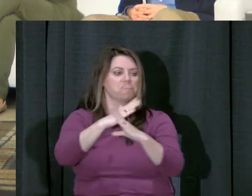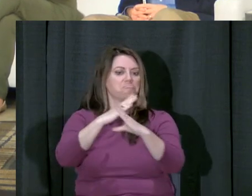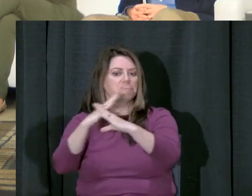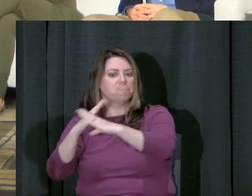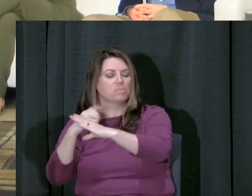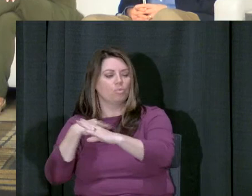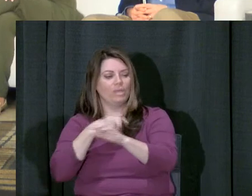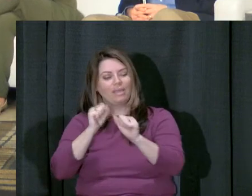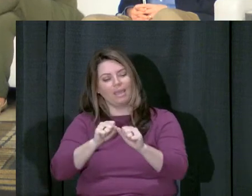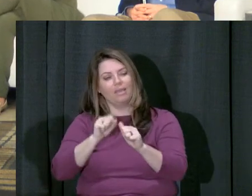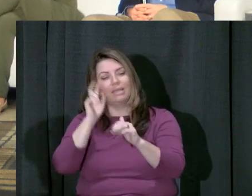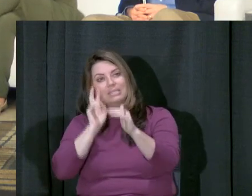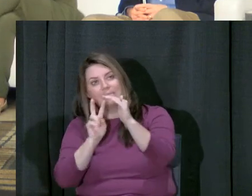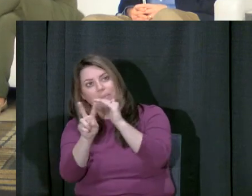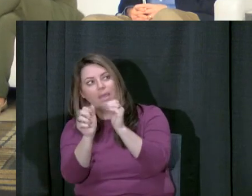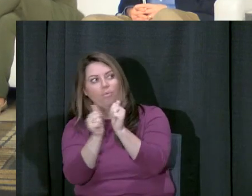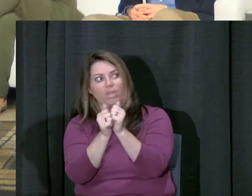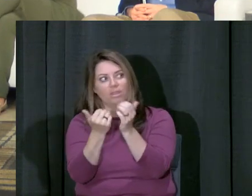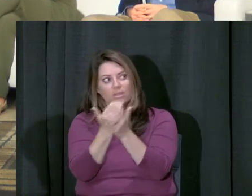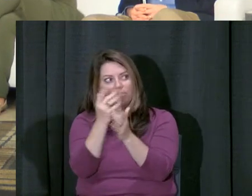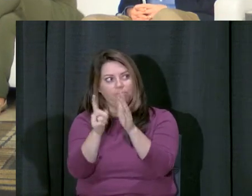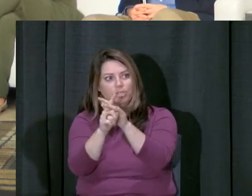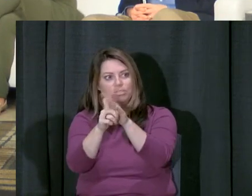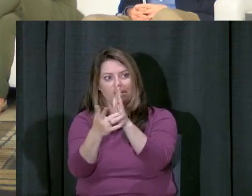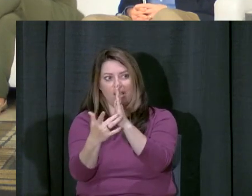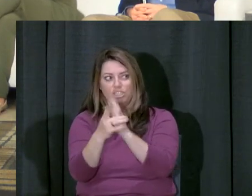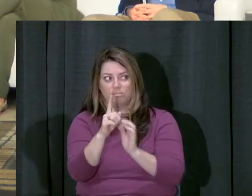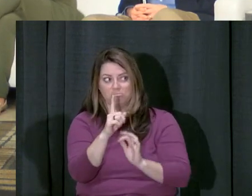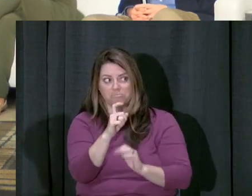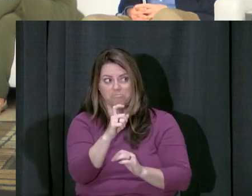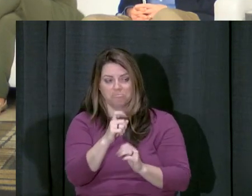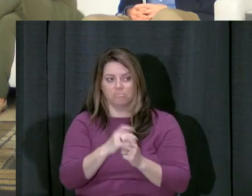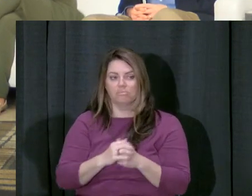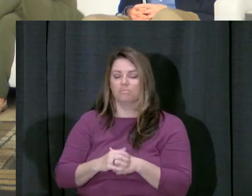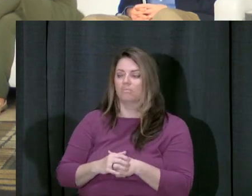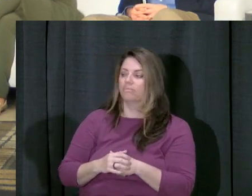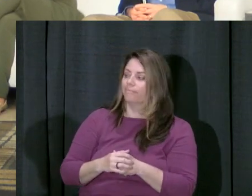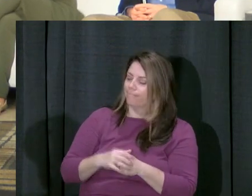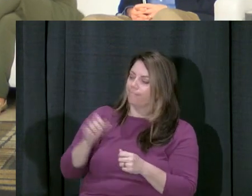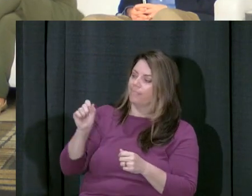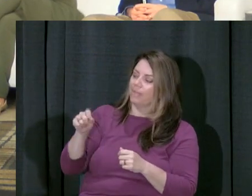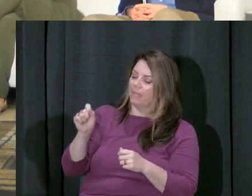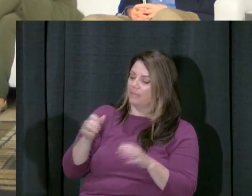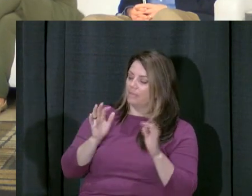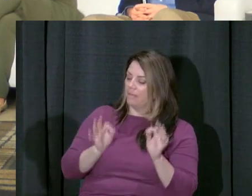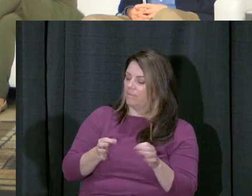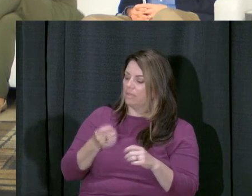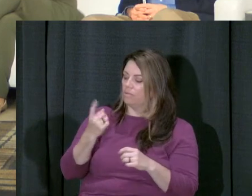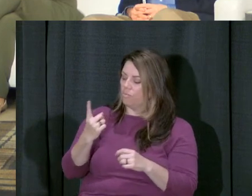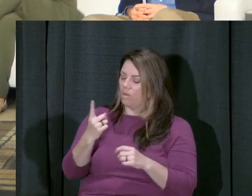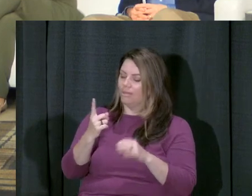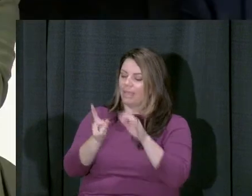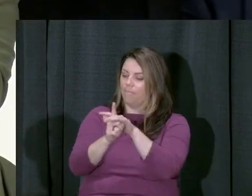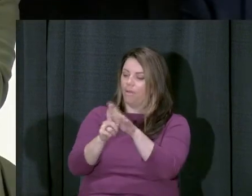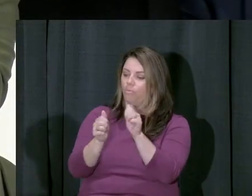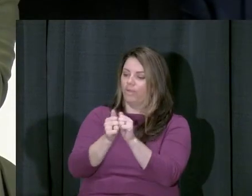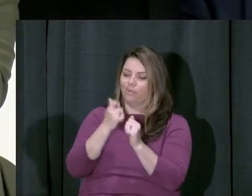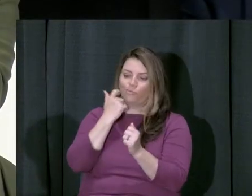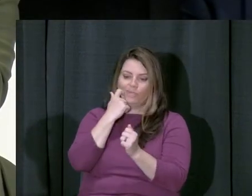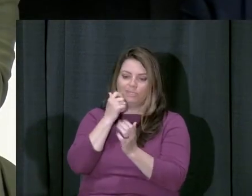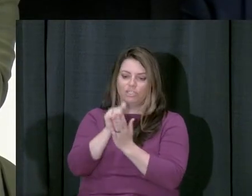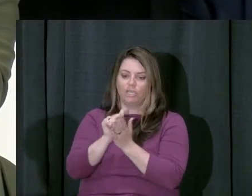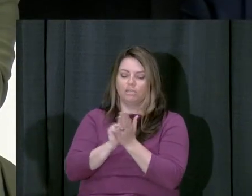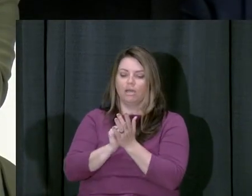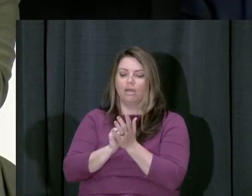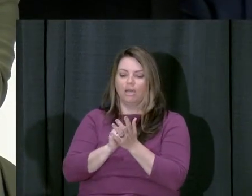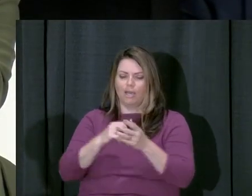anticipate will come even with the emerging technology? Yeah, definitely. One of the things that came up in creating the research agenda was quantifying, you